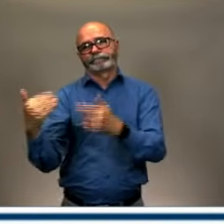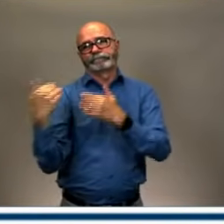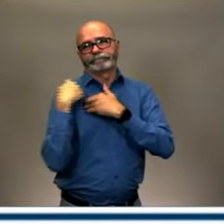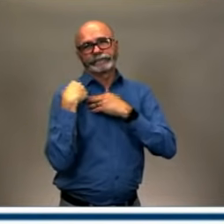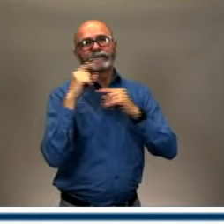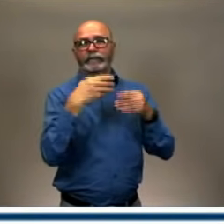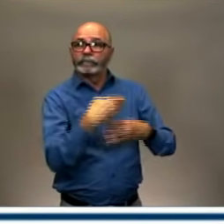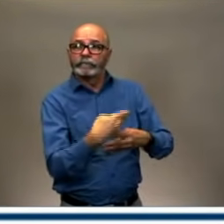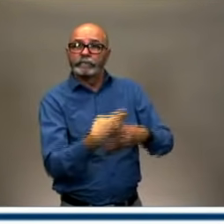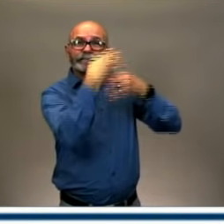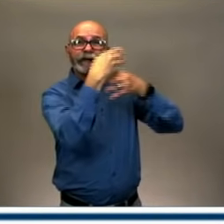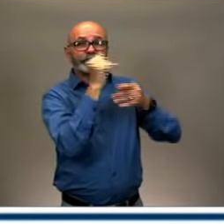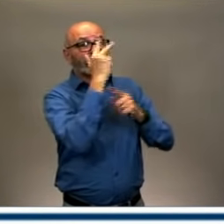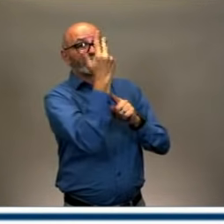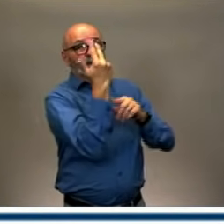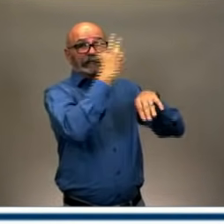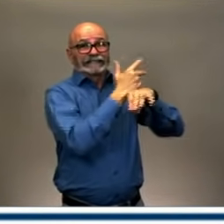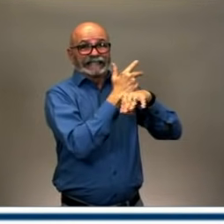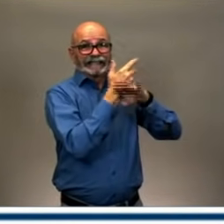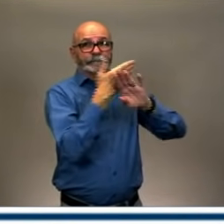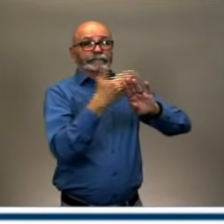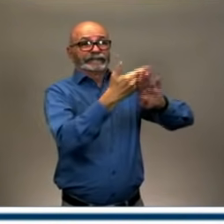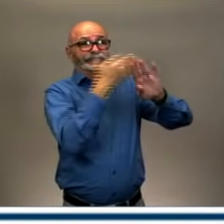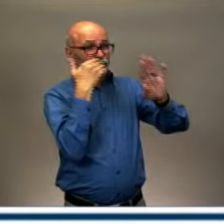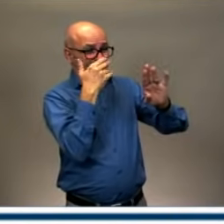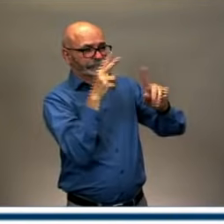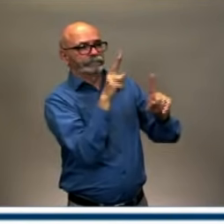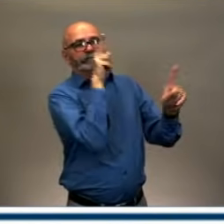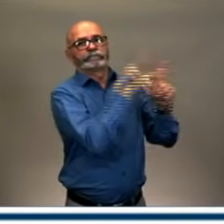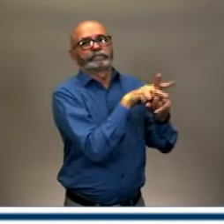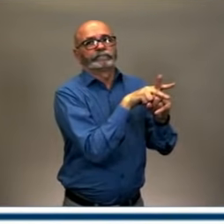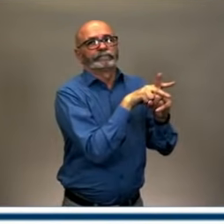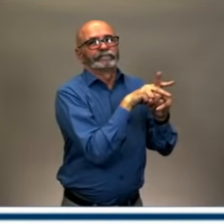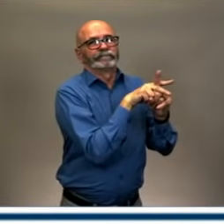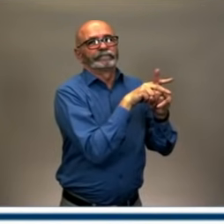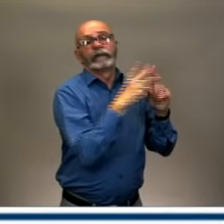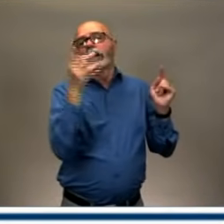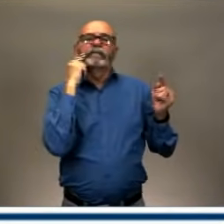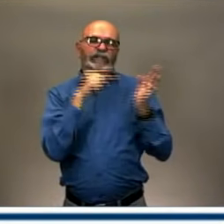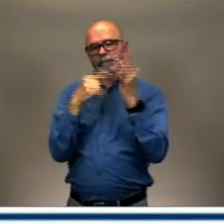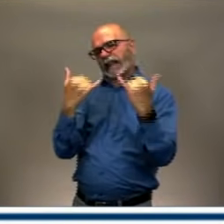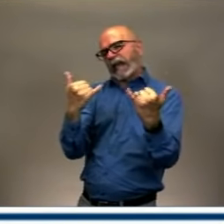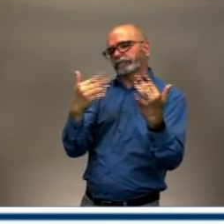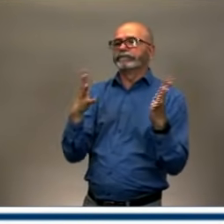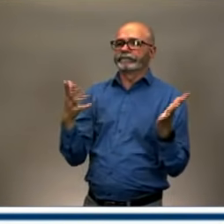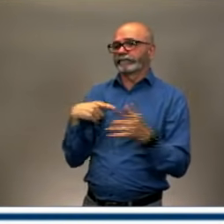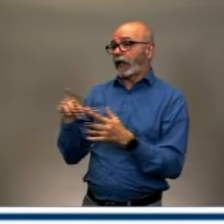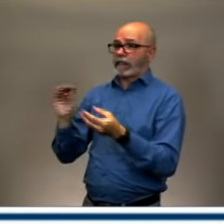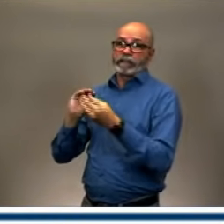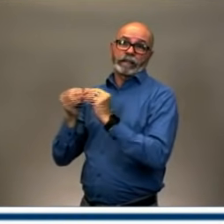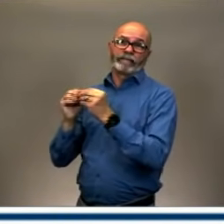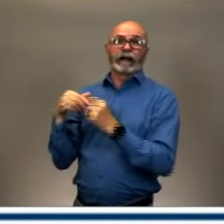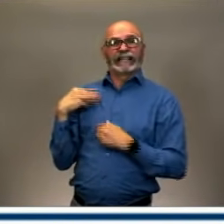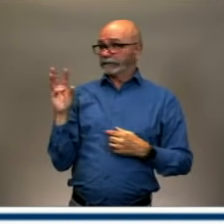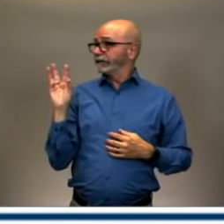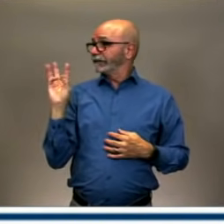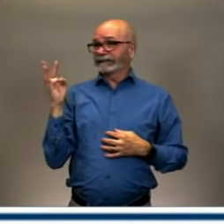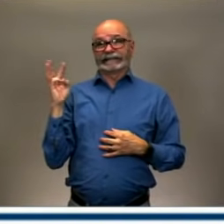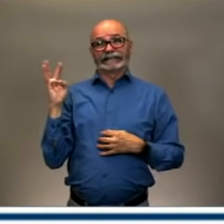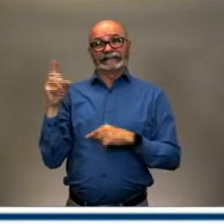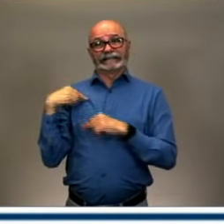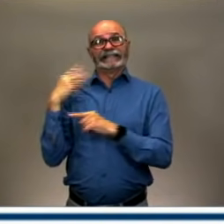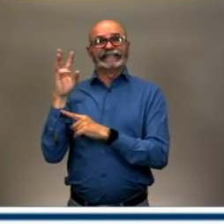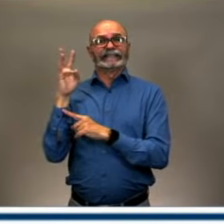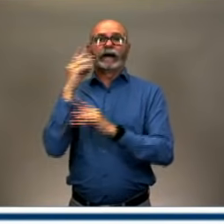in advance so they can book a COVID test on day 6 to 8 of their quarantine period. So right now we have